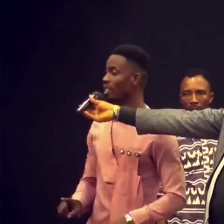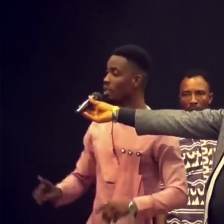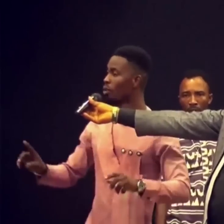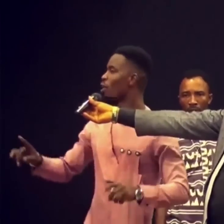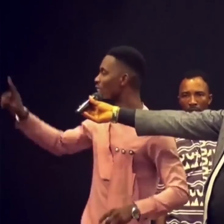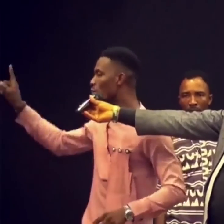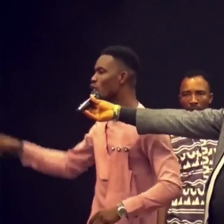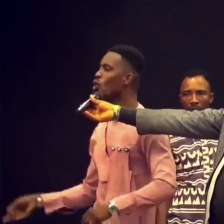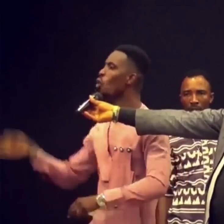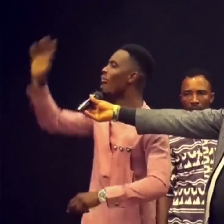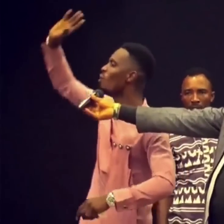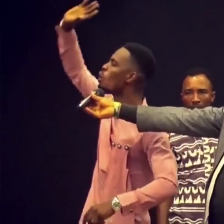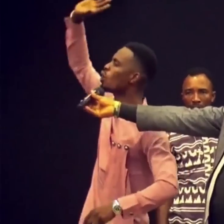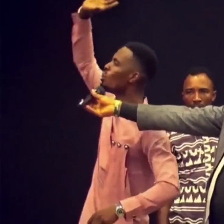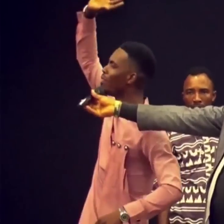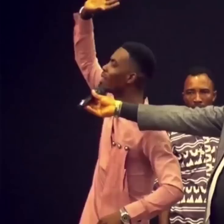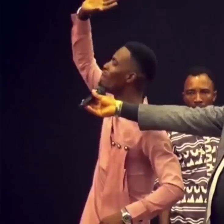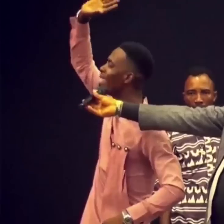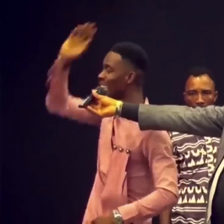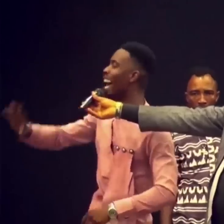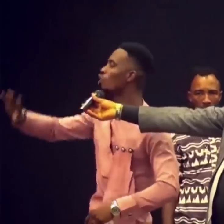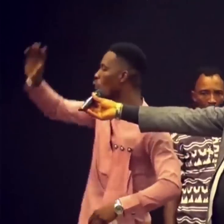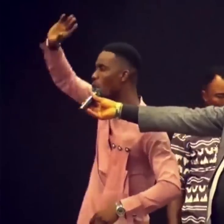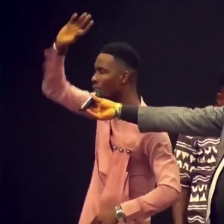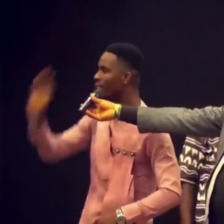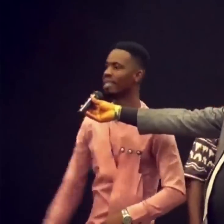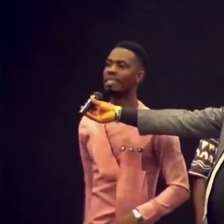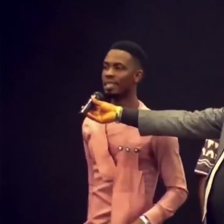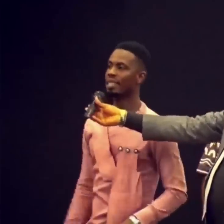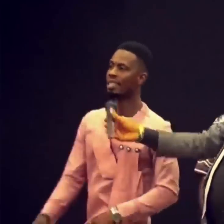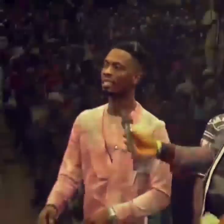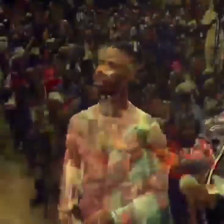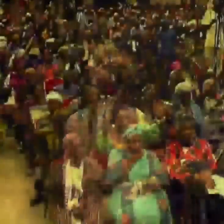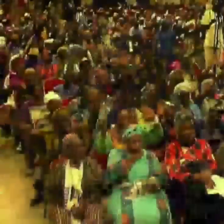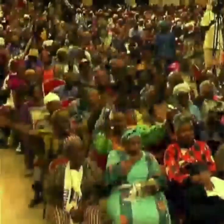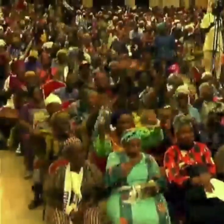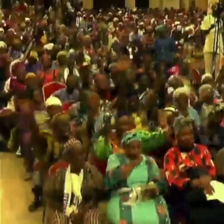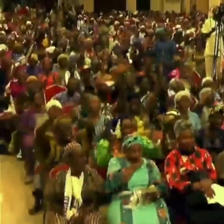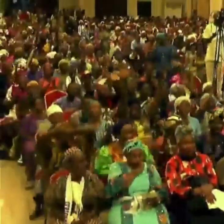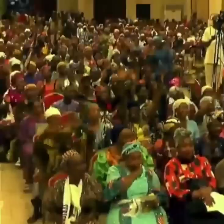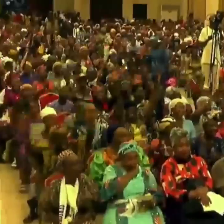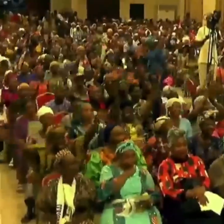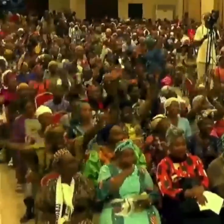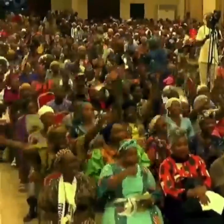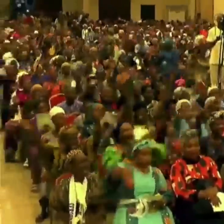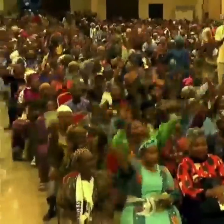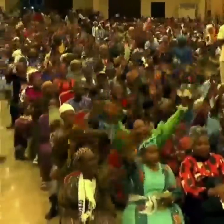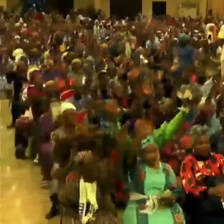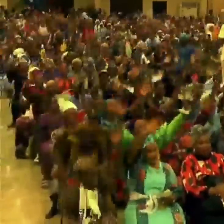mi next month ni o no ma gbogun to n ba fe ti ba need aso gbogbo e let somebody shout